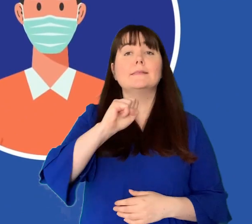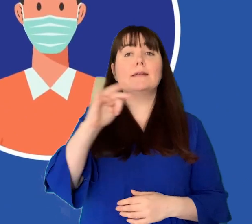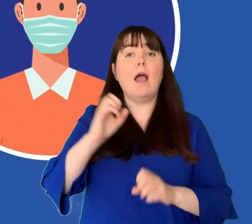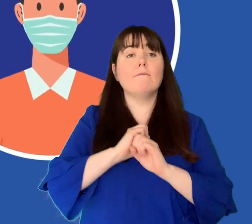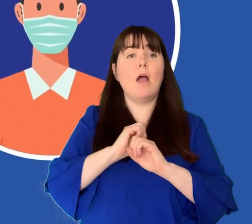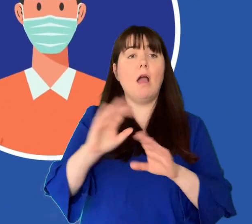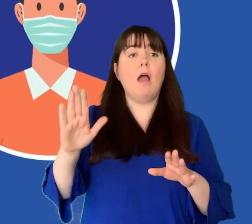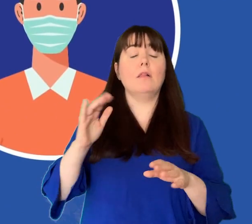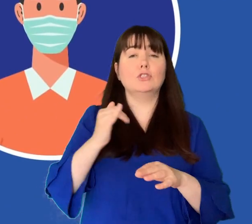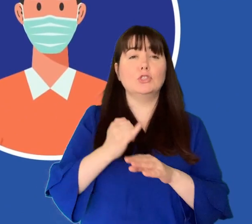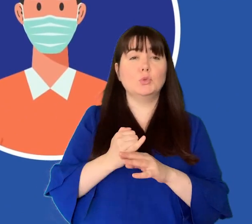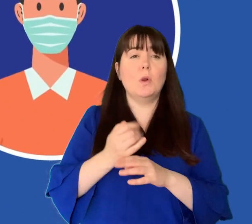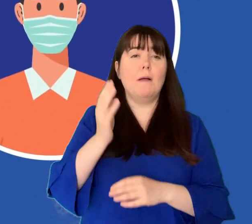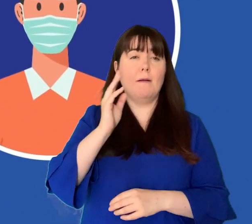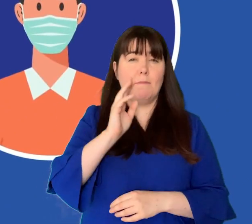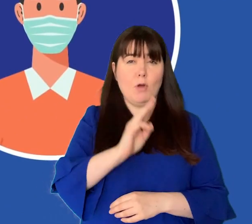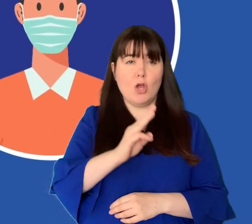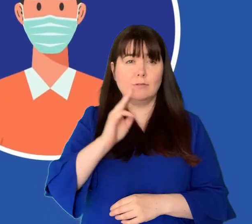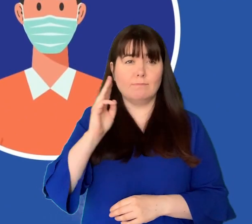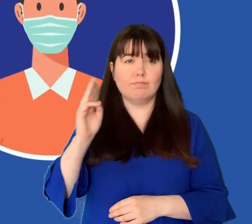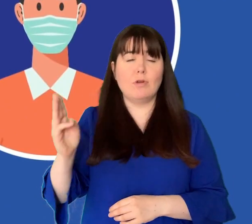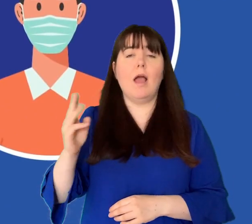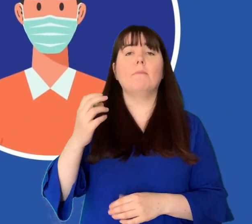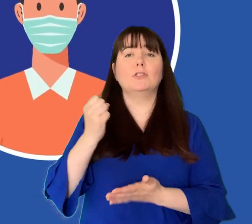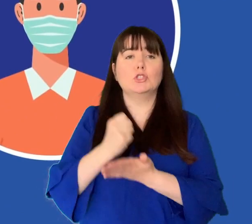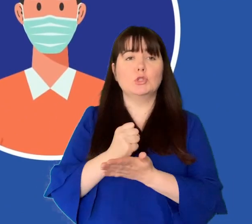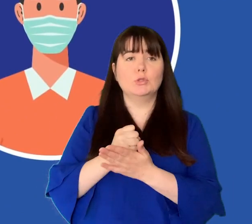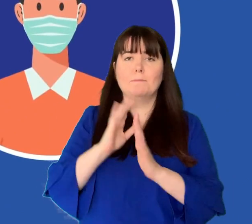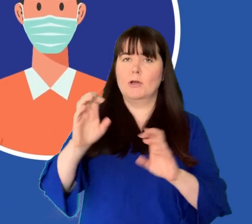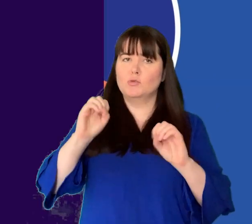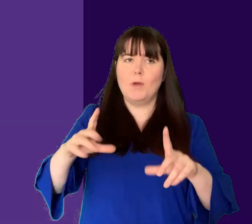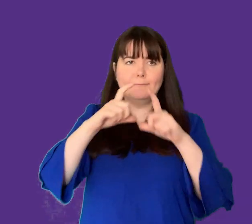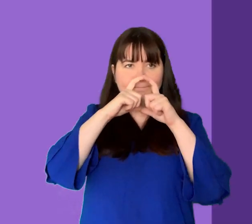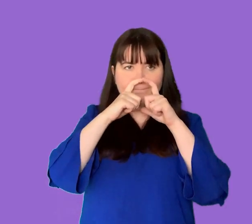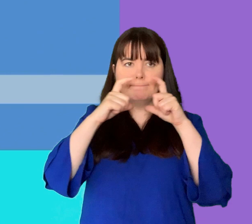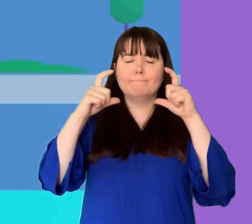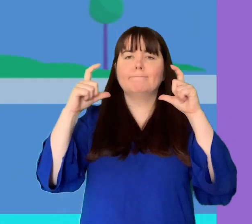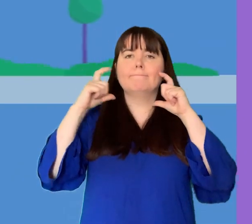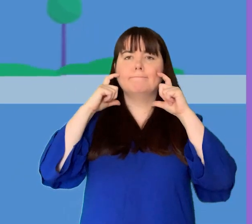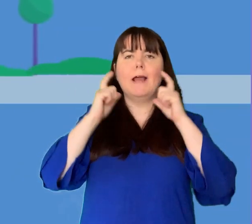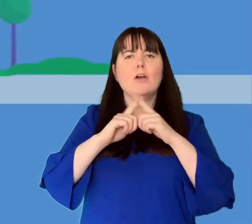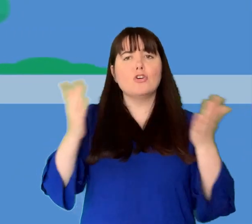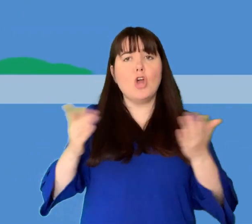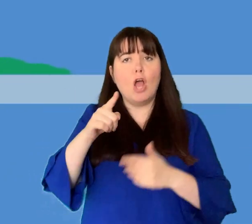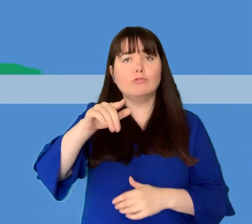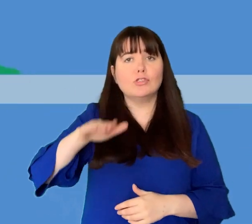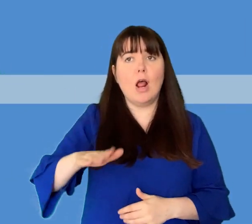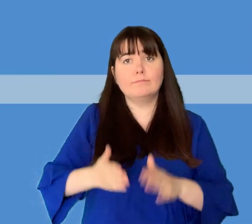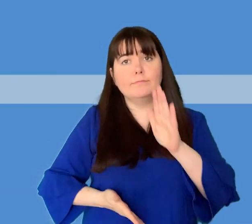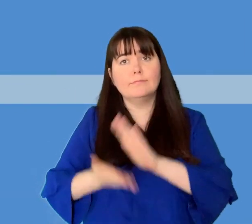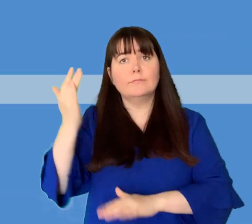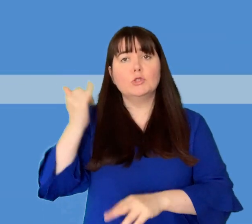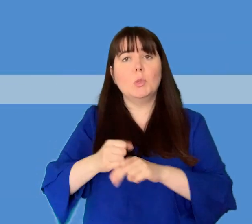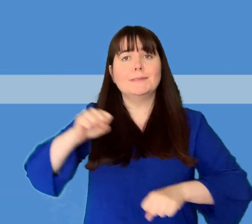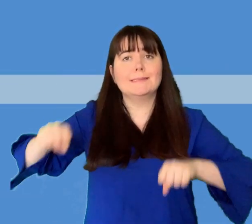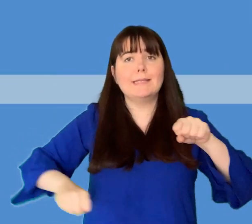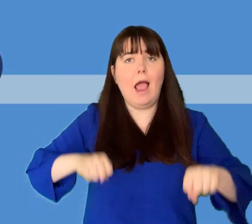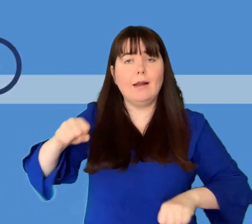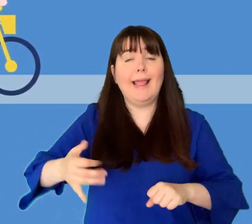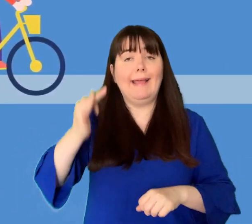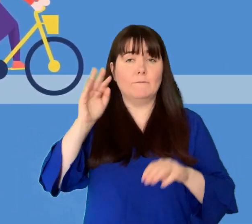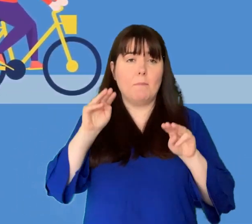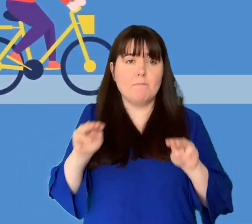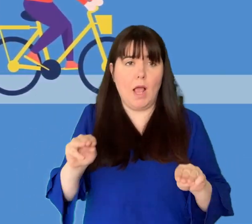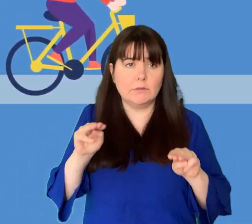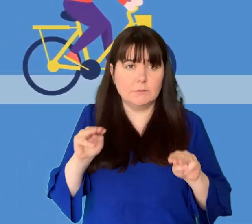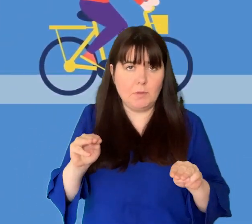Staff in all schools and post-primary students are required to wear a face covering. Encourage your child to walk or cycle to school if